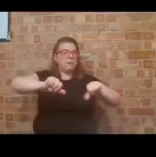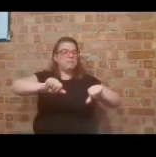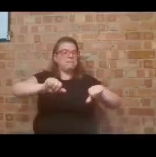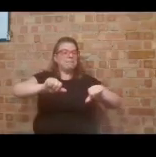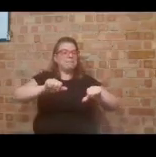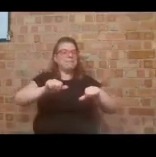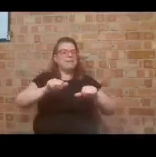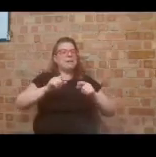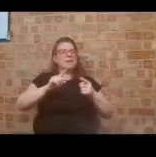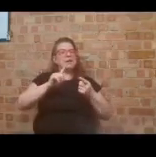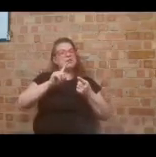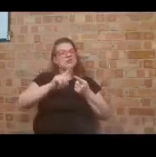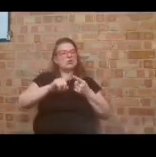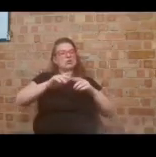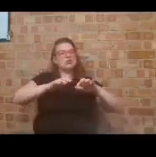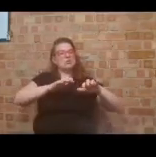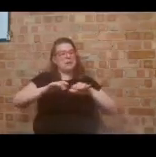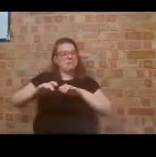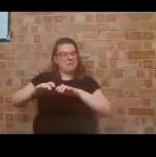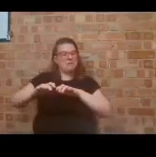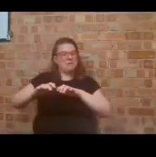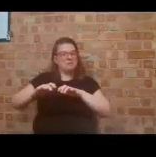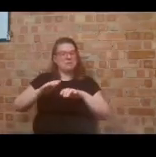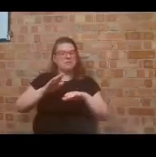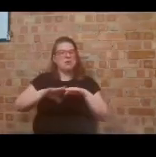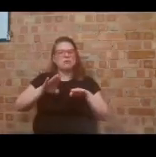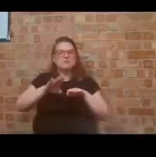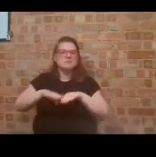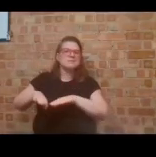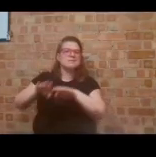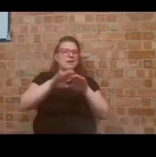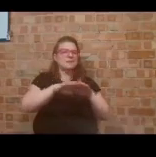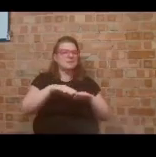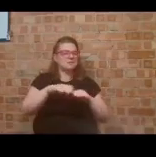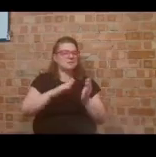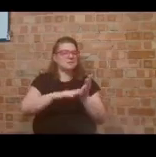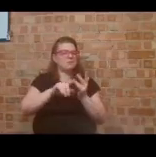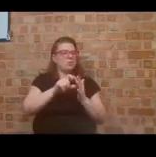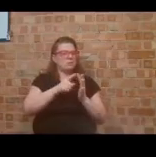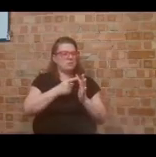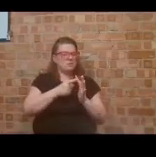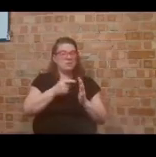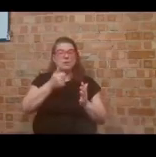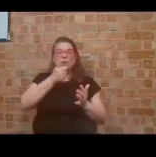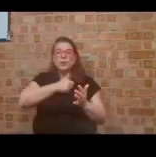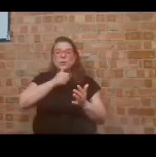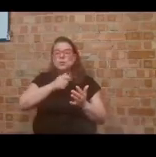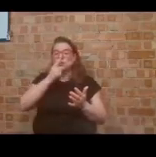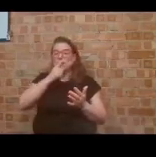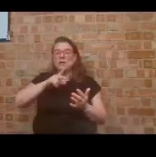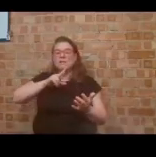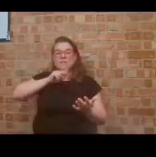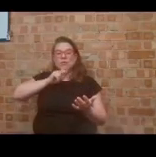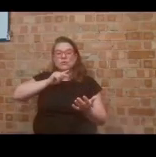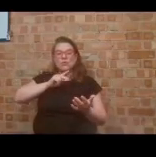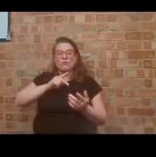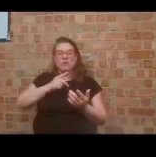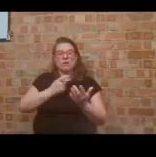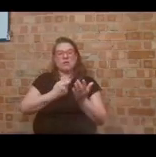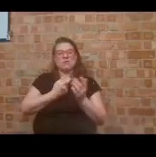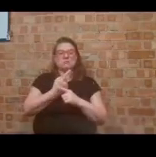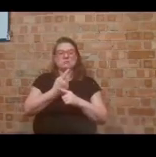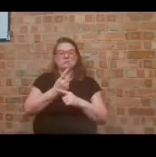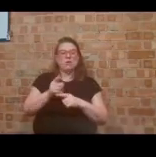touch typing mode as opposed to standard typing mode, and you can get to it usually on the VoiceOver rotor. So I'm